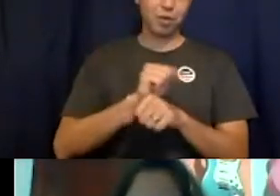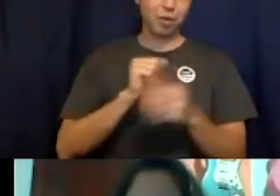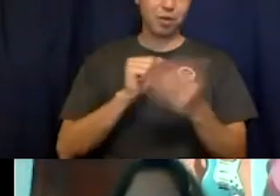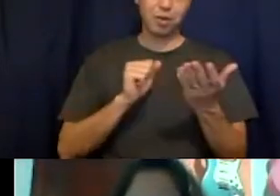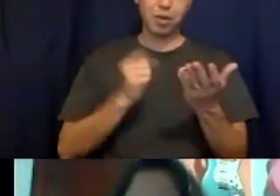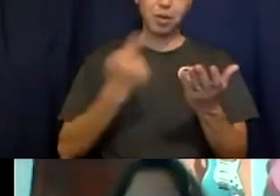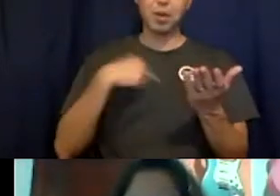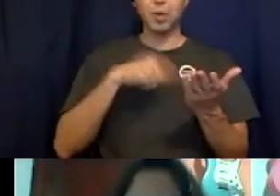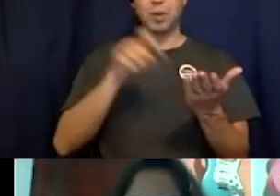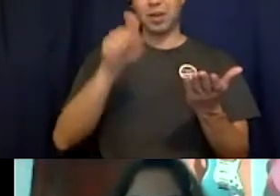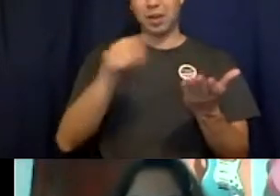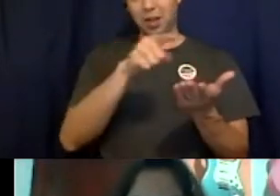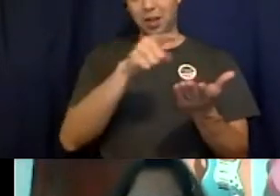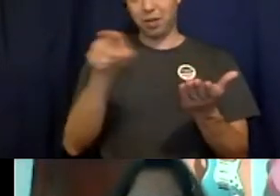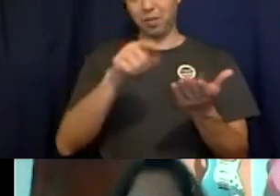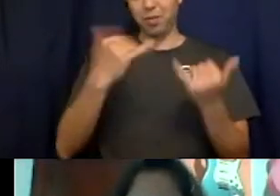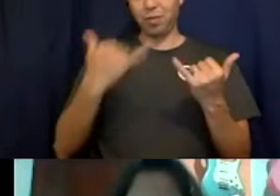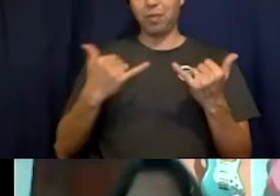Bye.